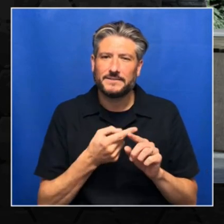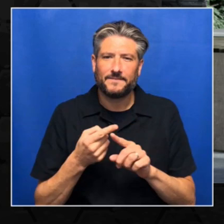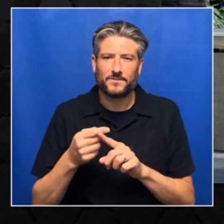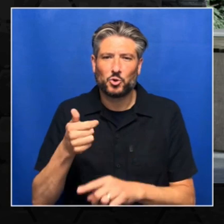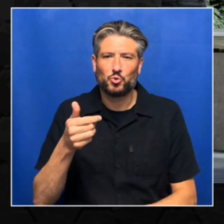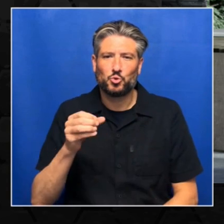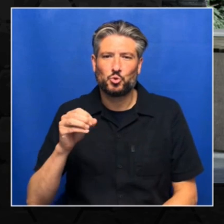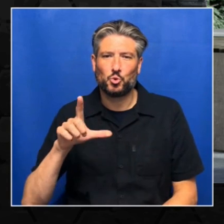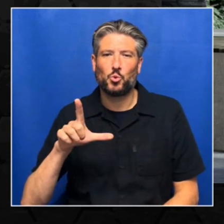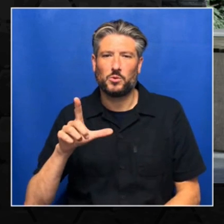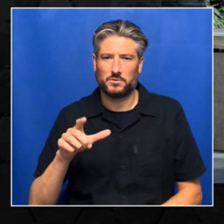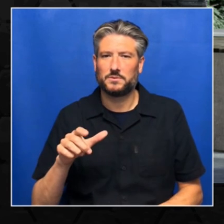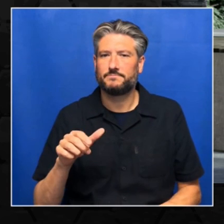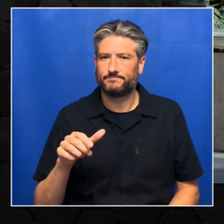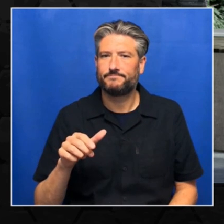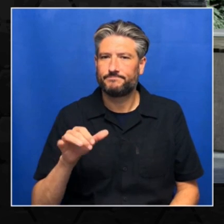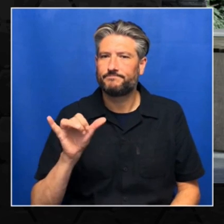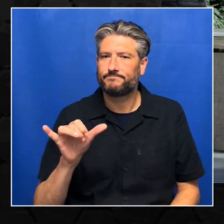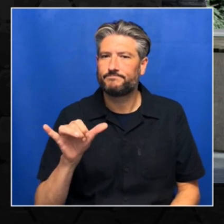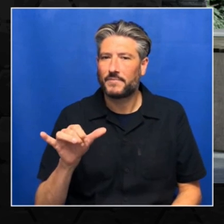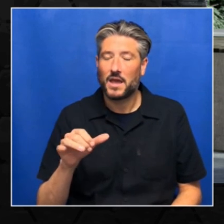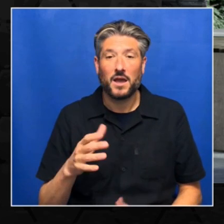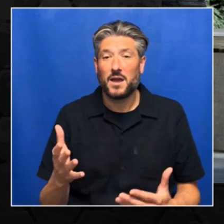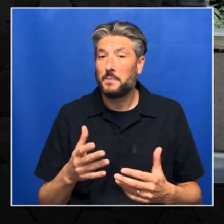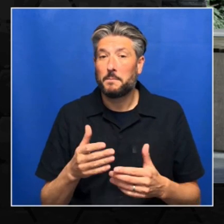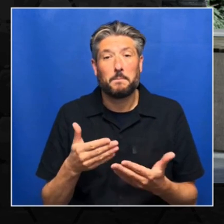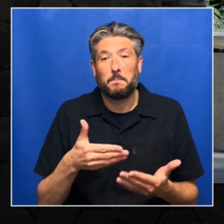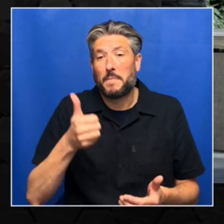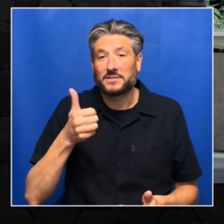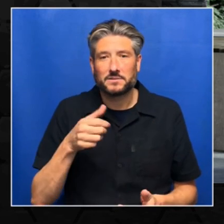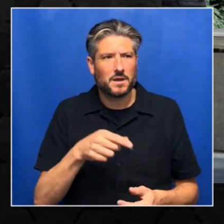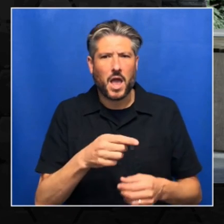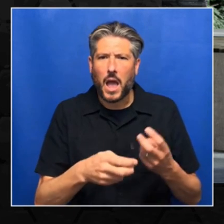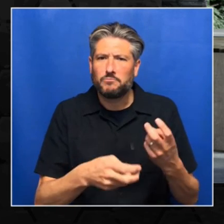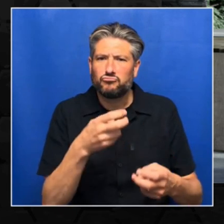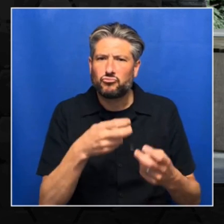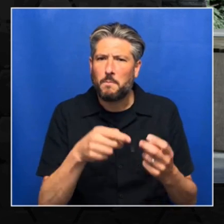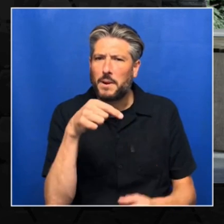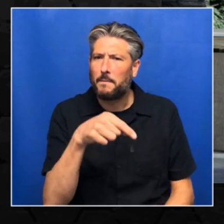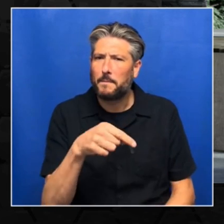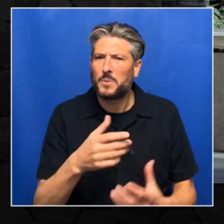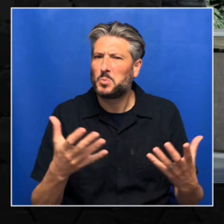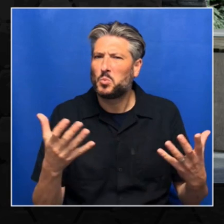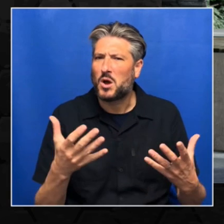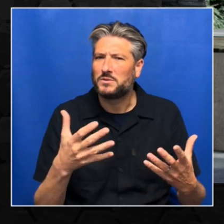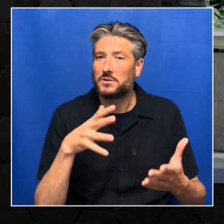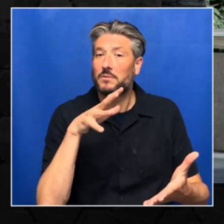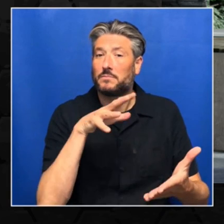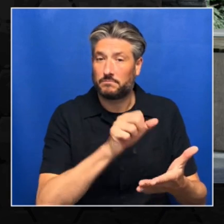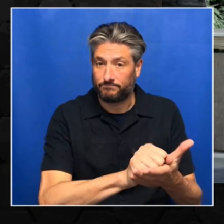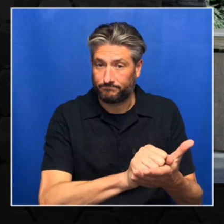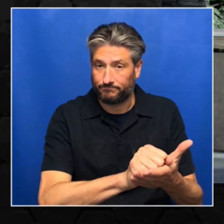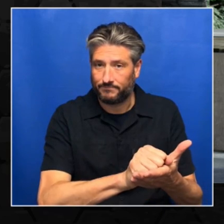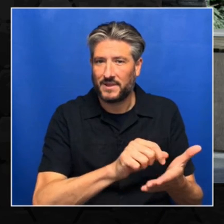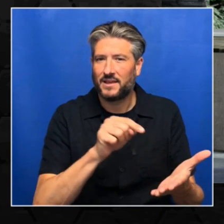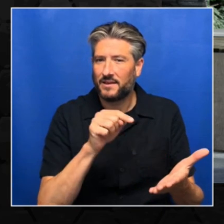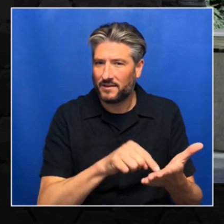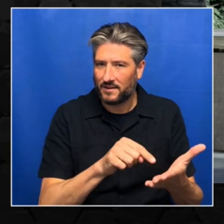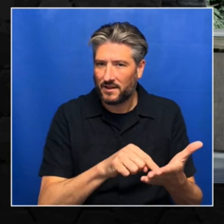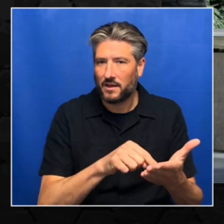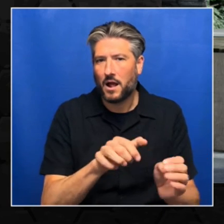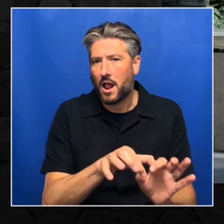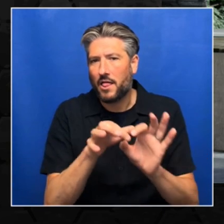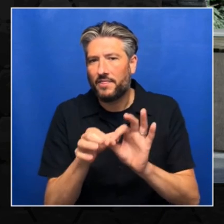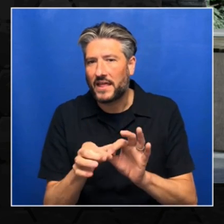need to identify what kind of problem you want to work with. Then you can probably use cognitive services or custom